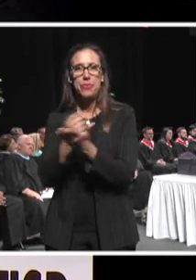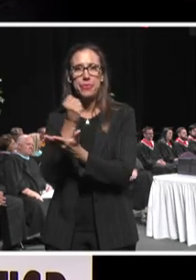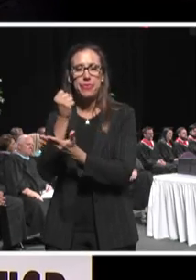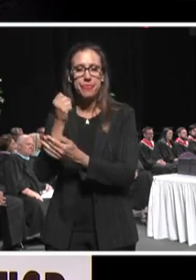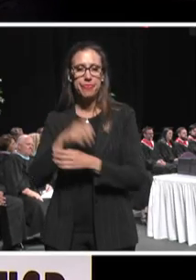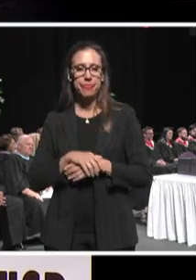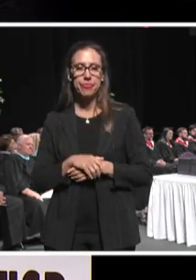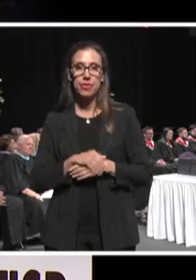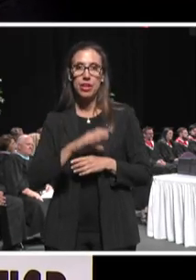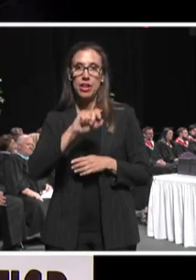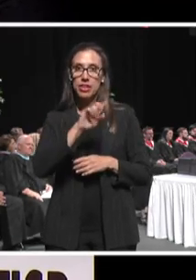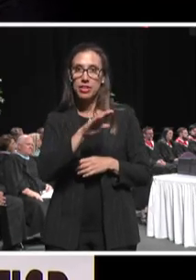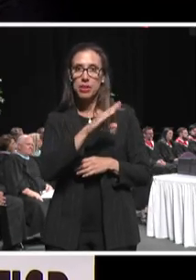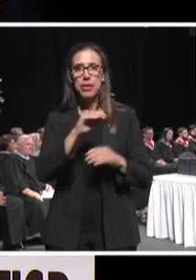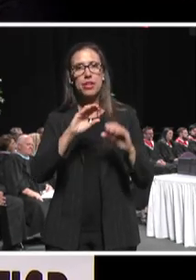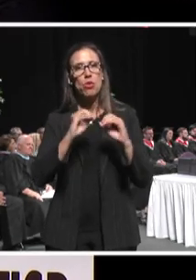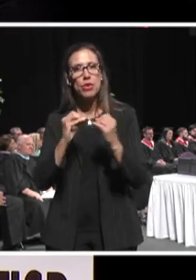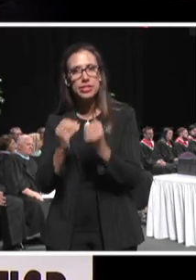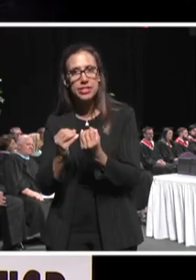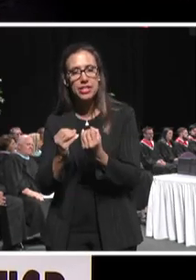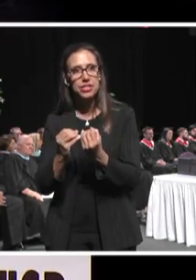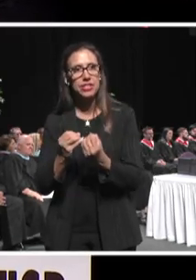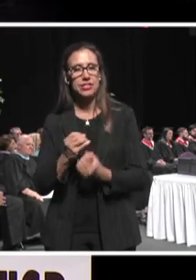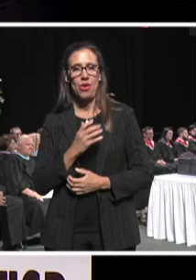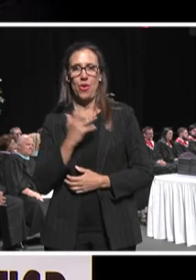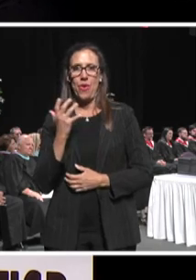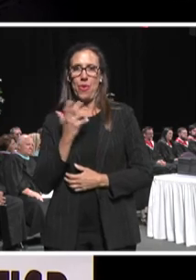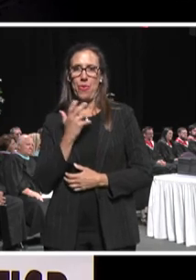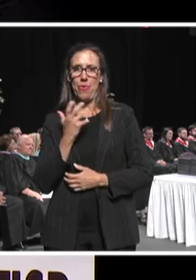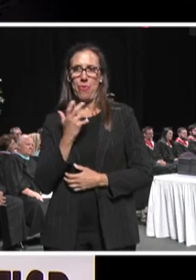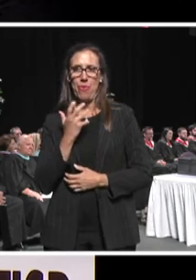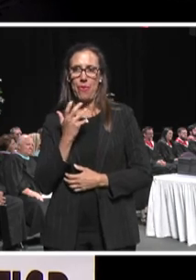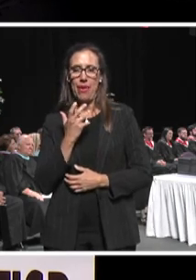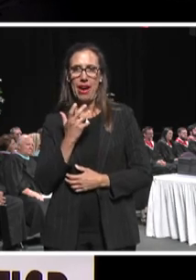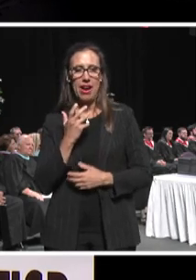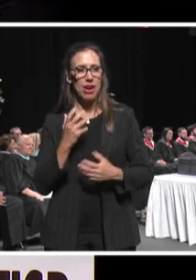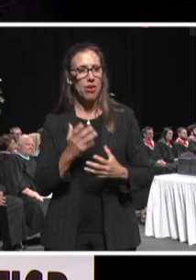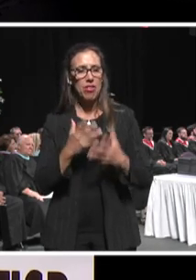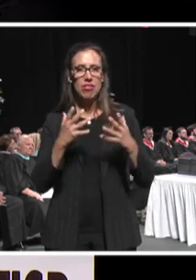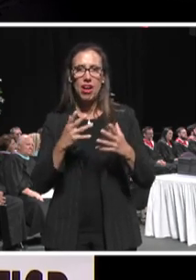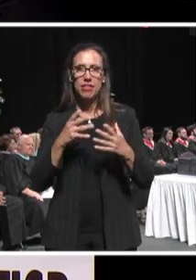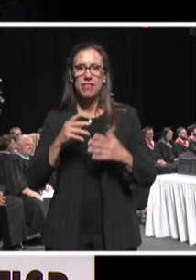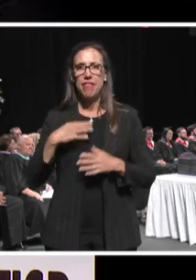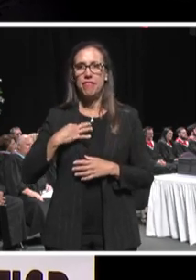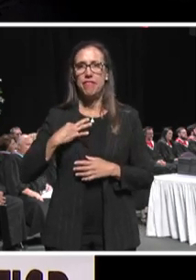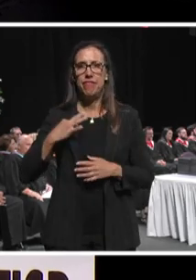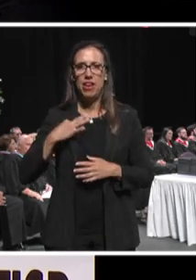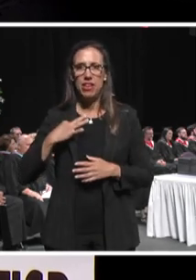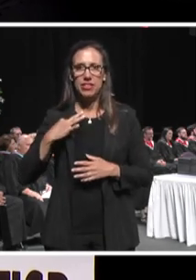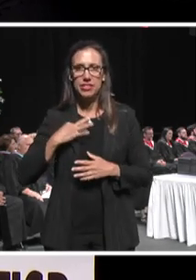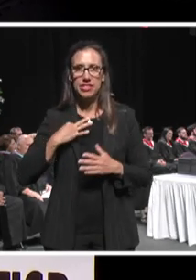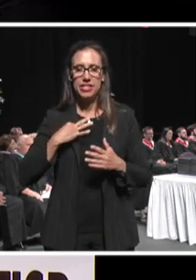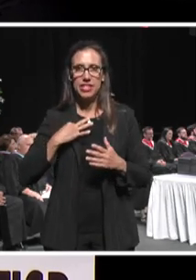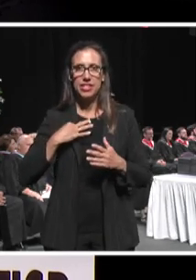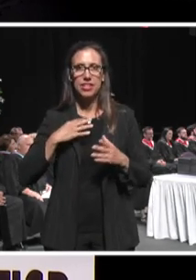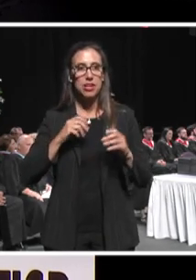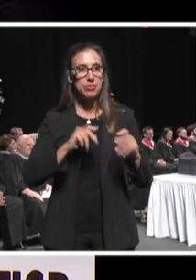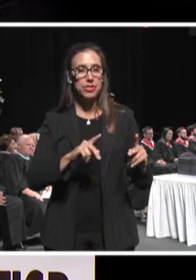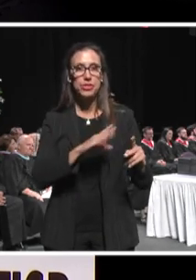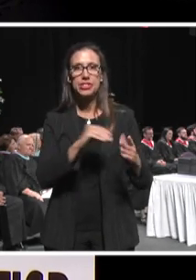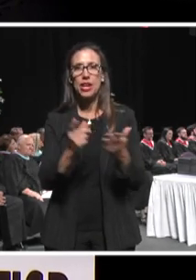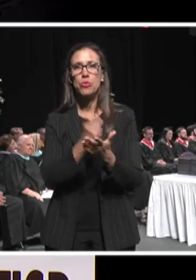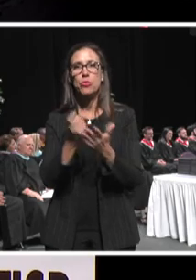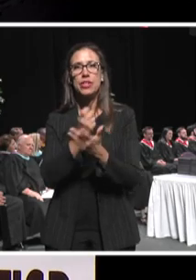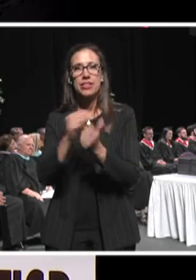and organizations outdid themselves with various volunteering projects and winning academic